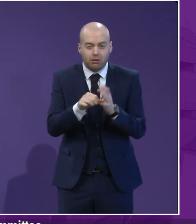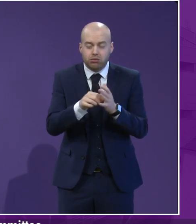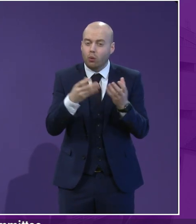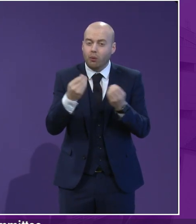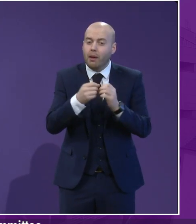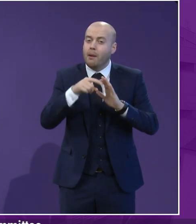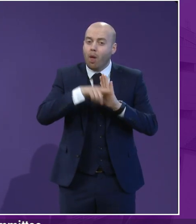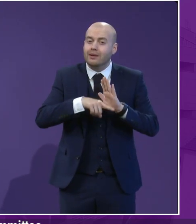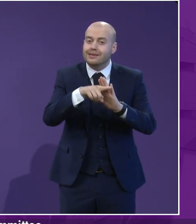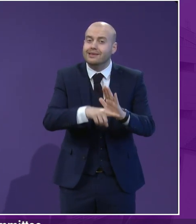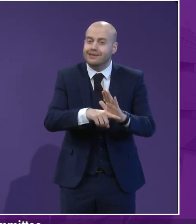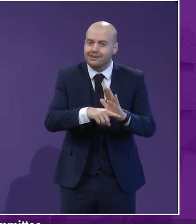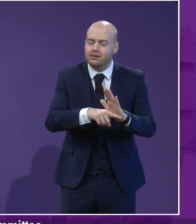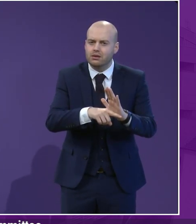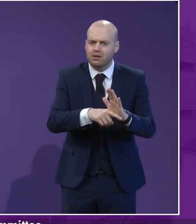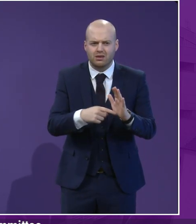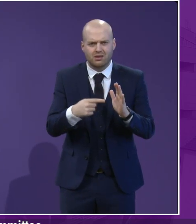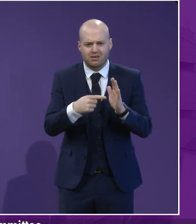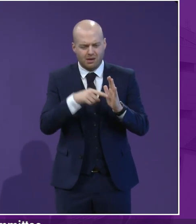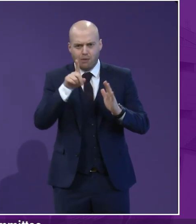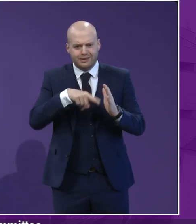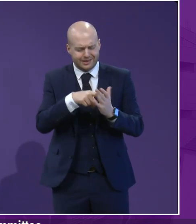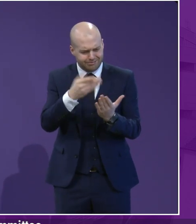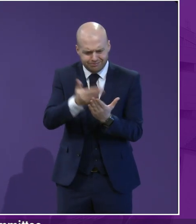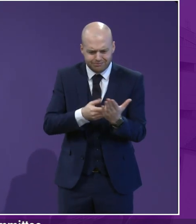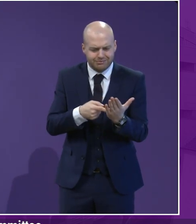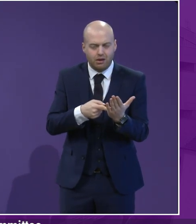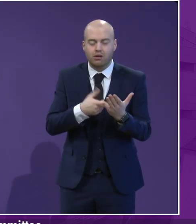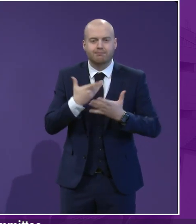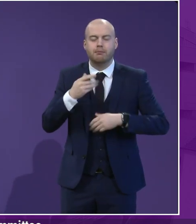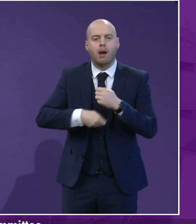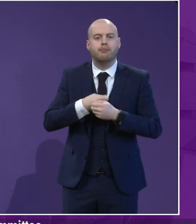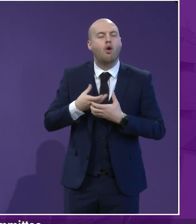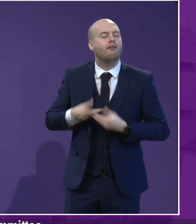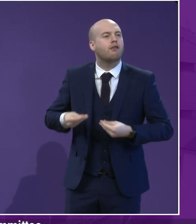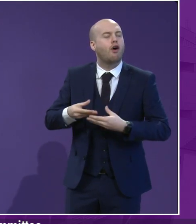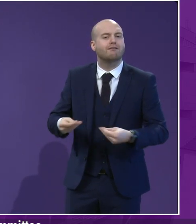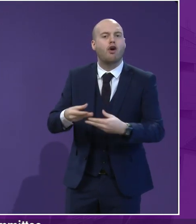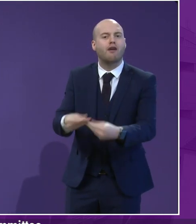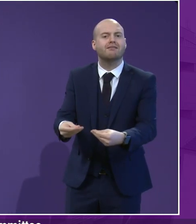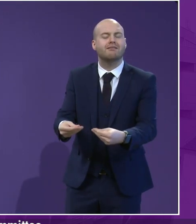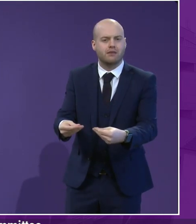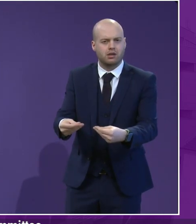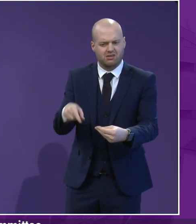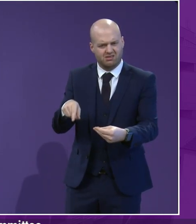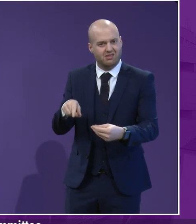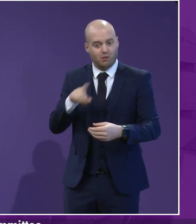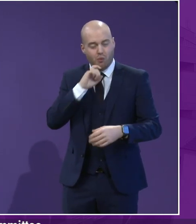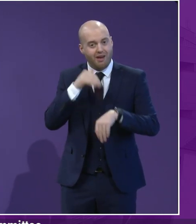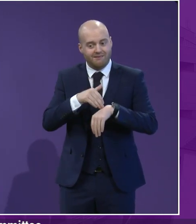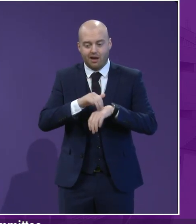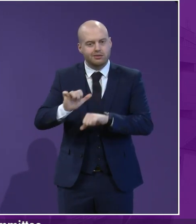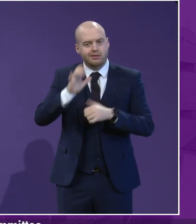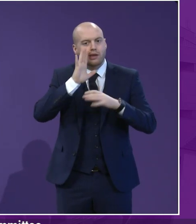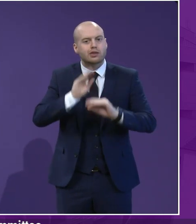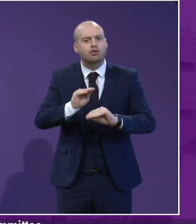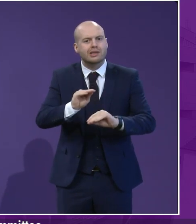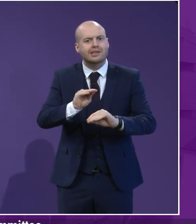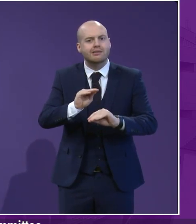need for an adjustment in place. There's been a lack of communication. We have a lot of instances of students having difficulty